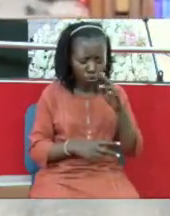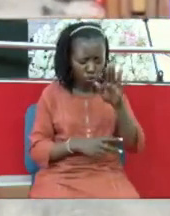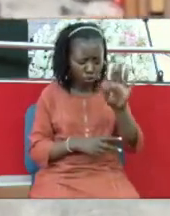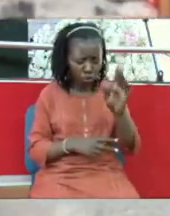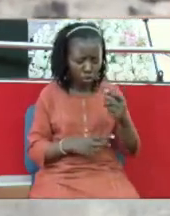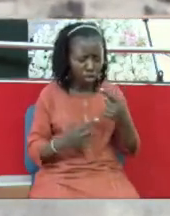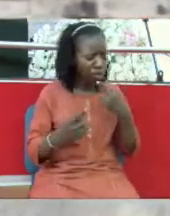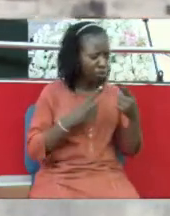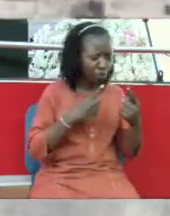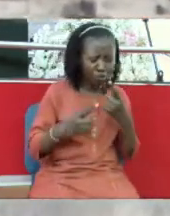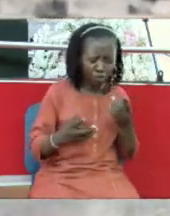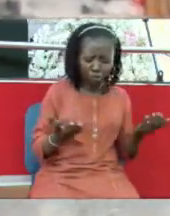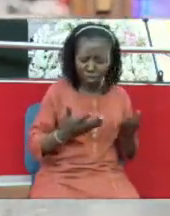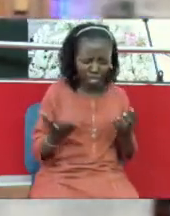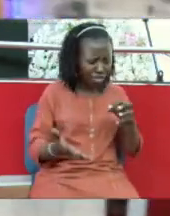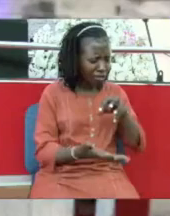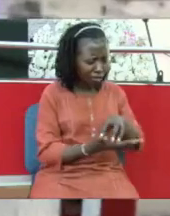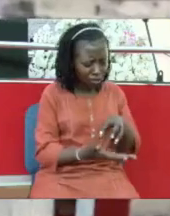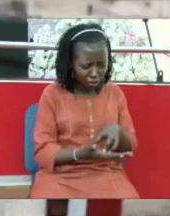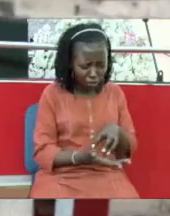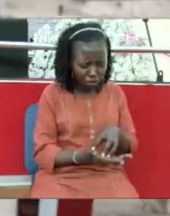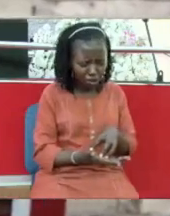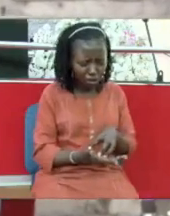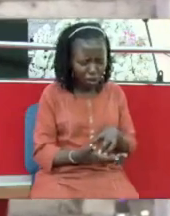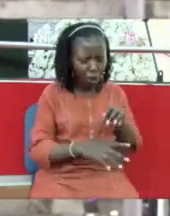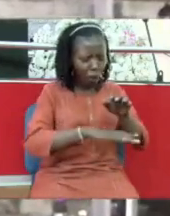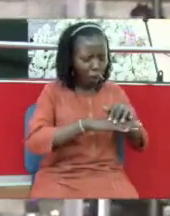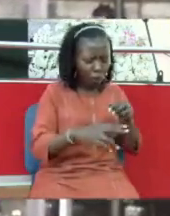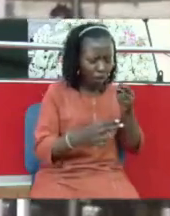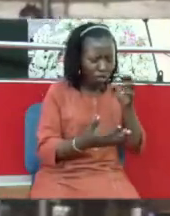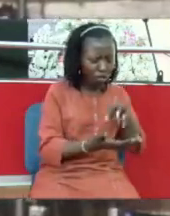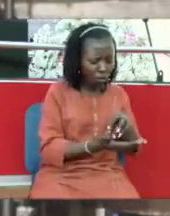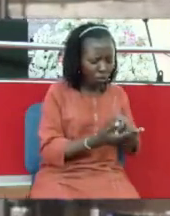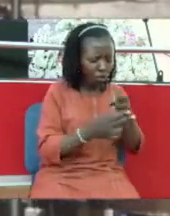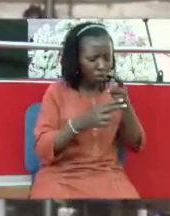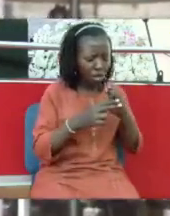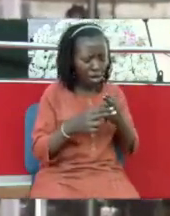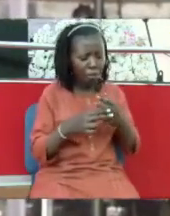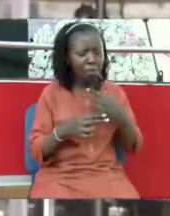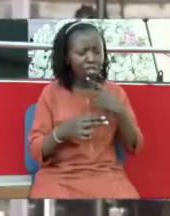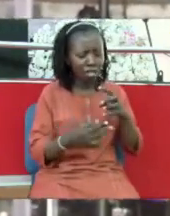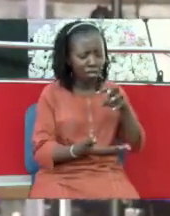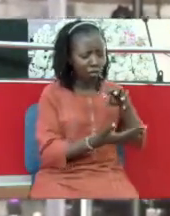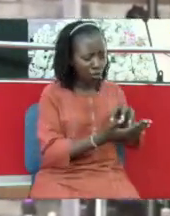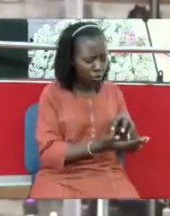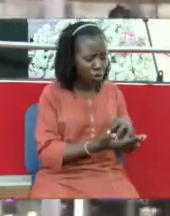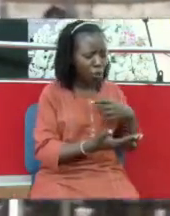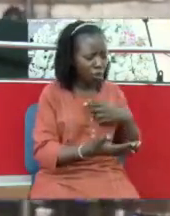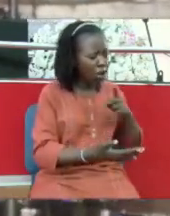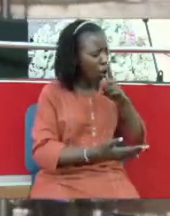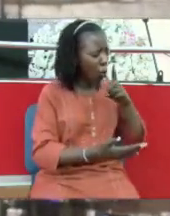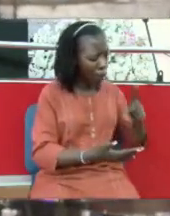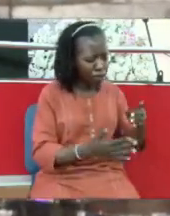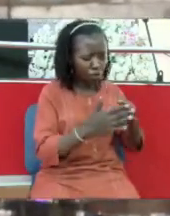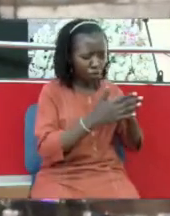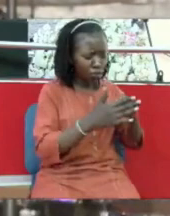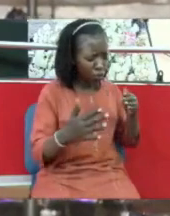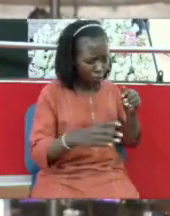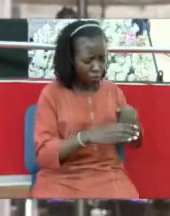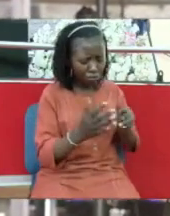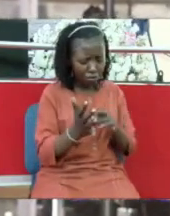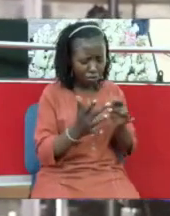to whatever it is. Call it by name. And tell it, I command you to stop in Jesus' name.